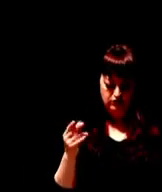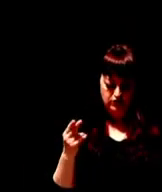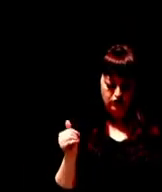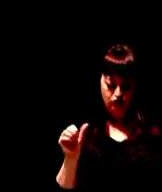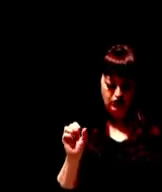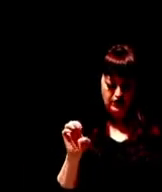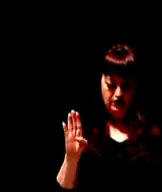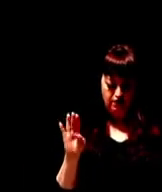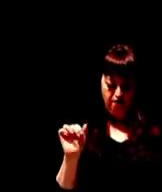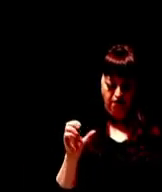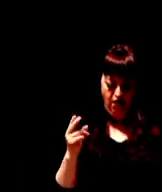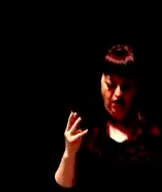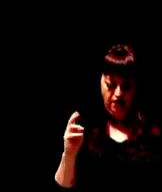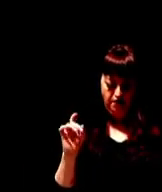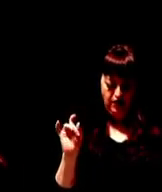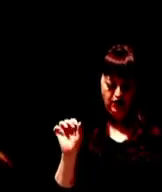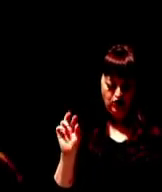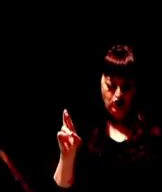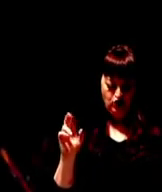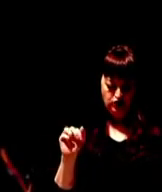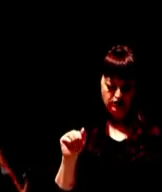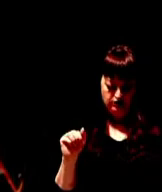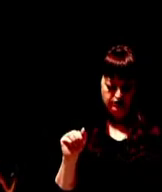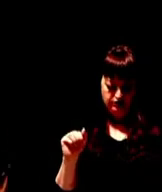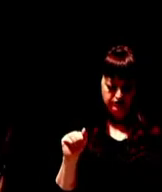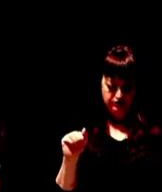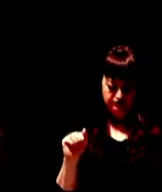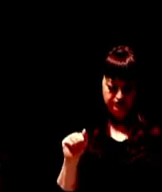Chase Bachmeyer.